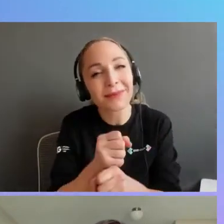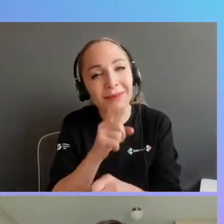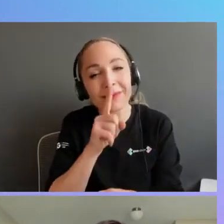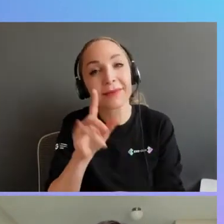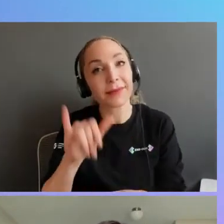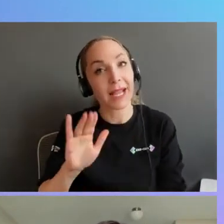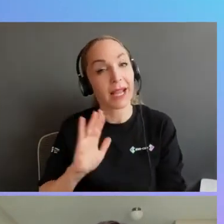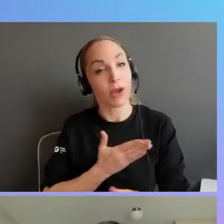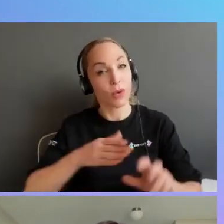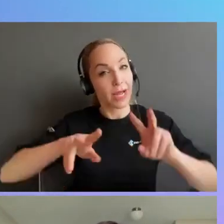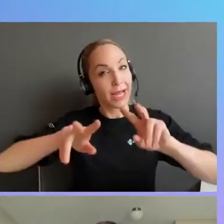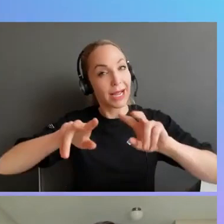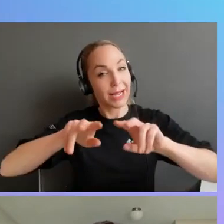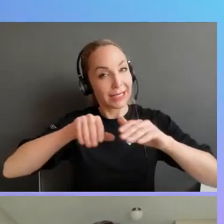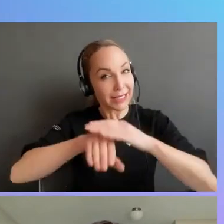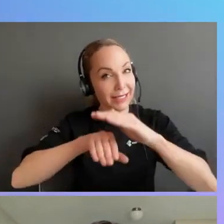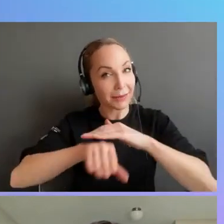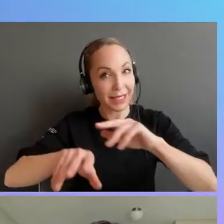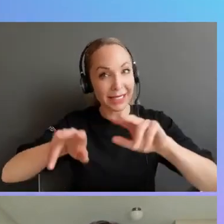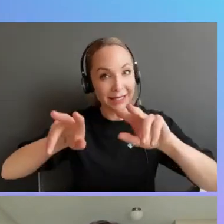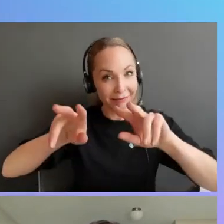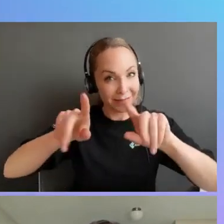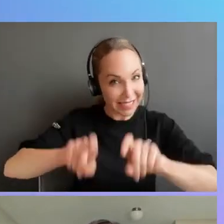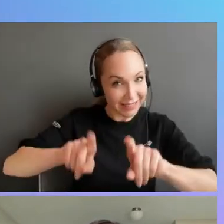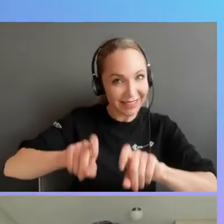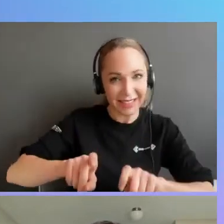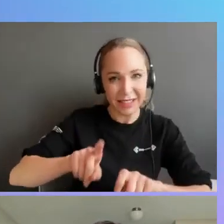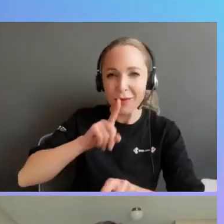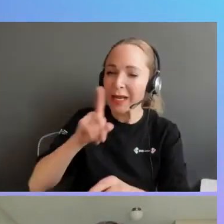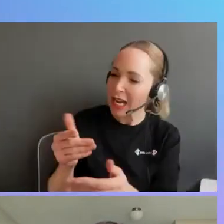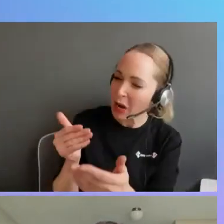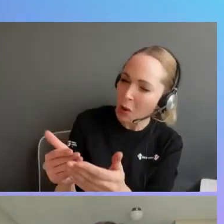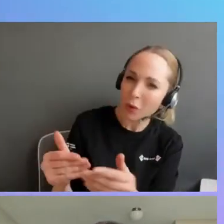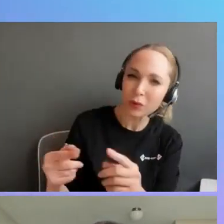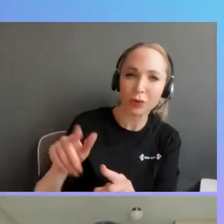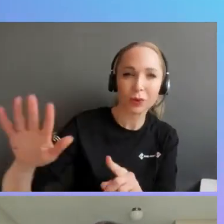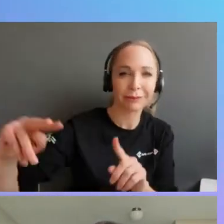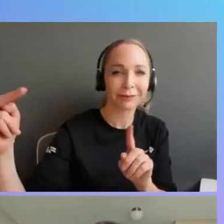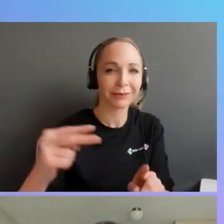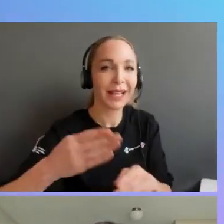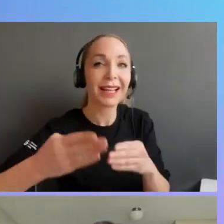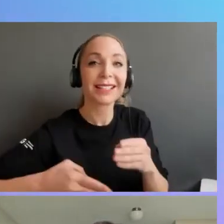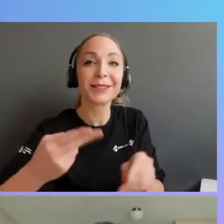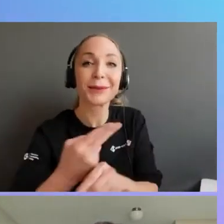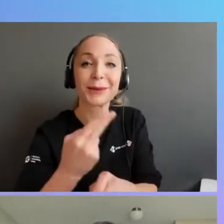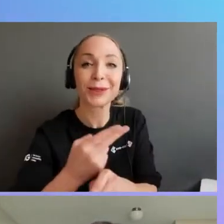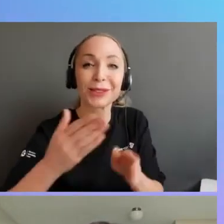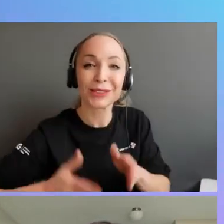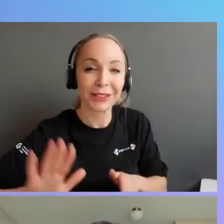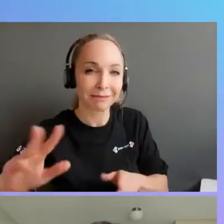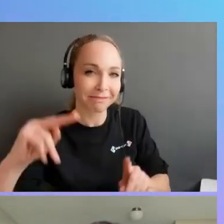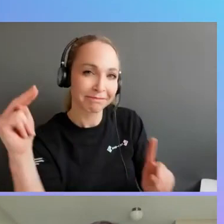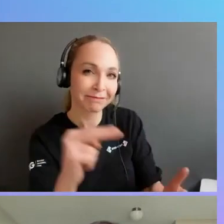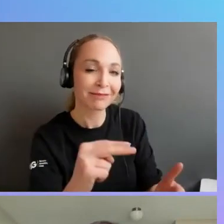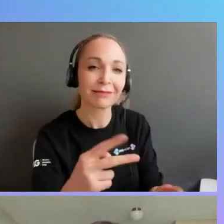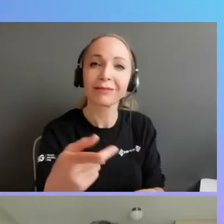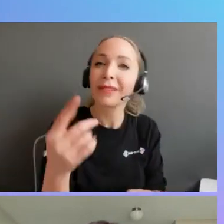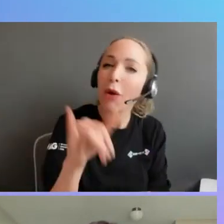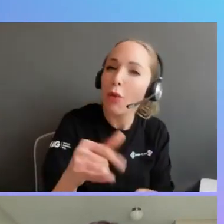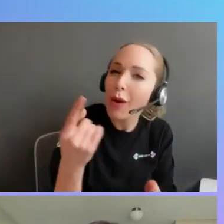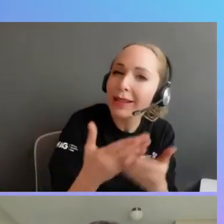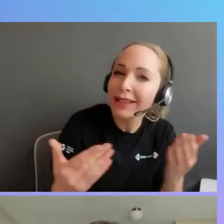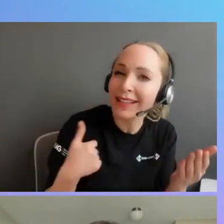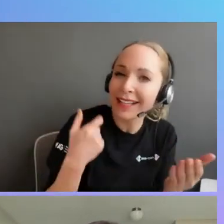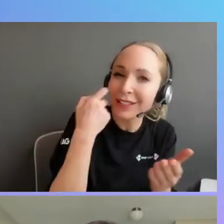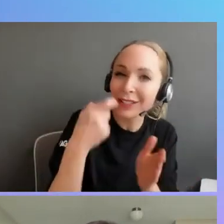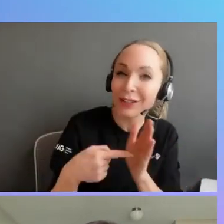accessibility testing as close to the end user experience as possible. So one way that we do that is what I just showed, where we're looking at the view hierarchy,